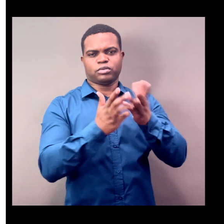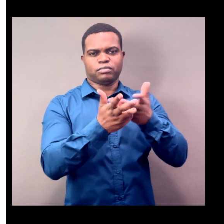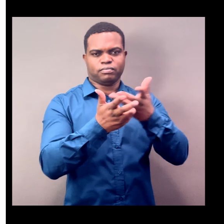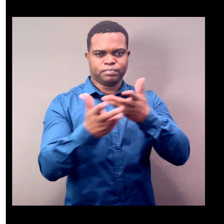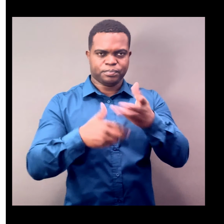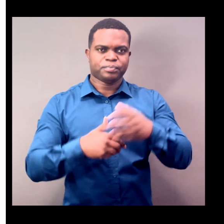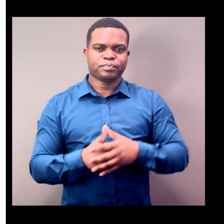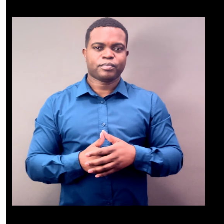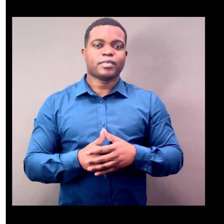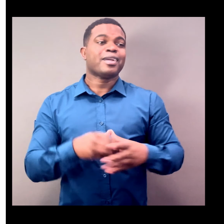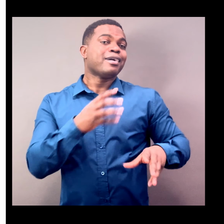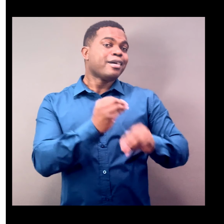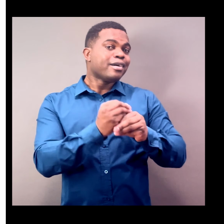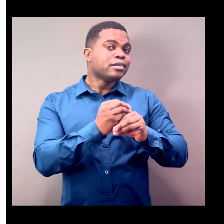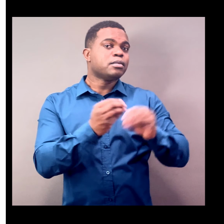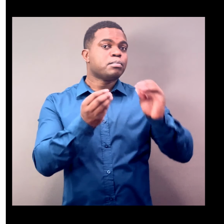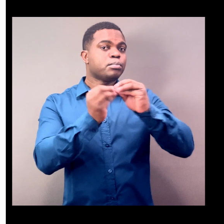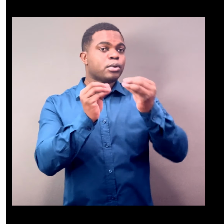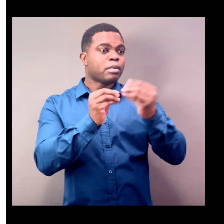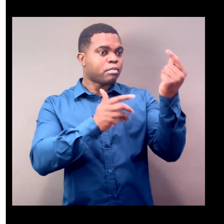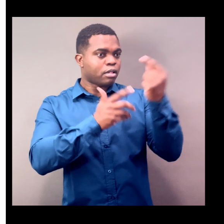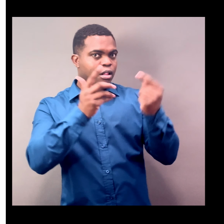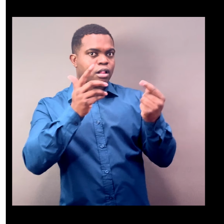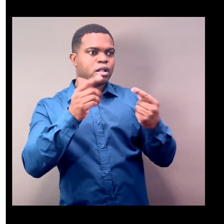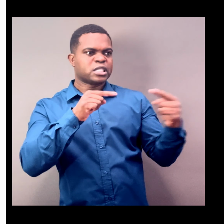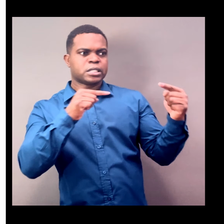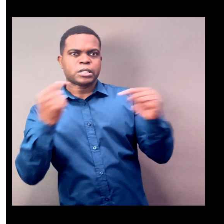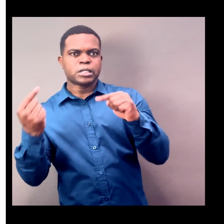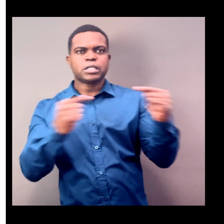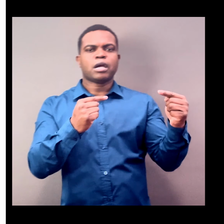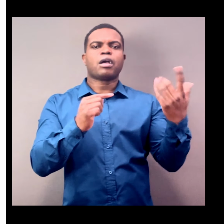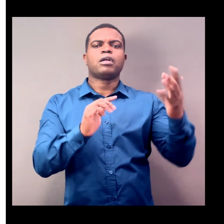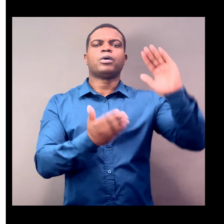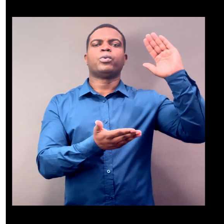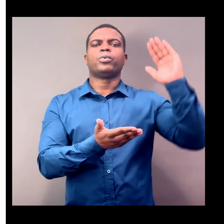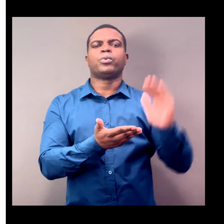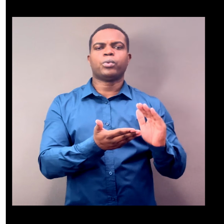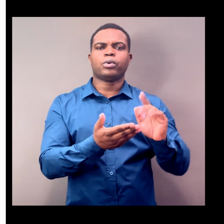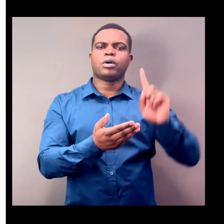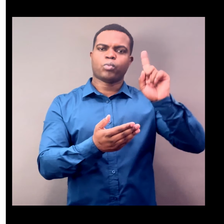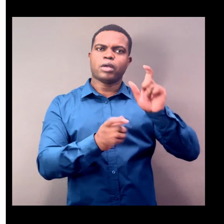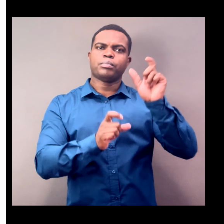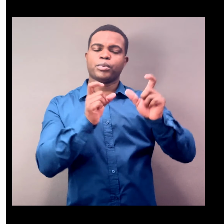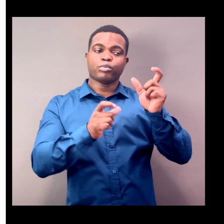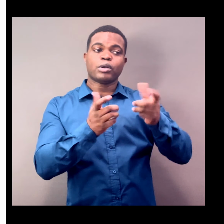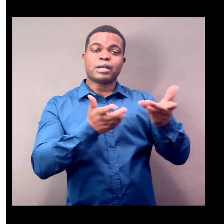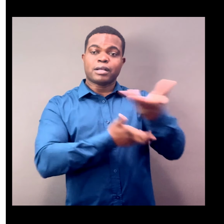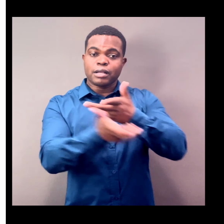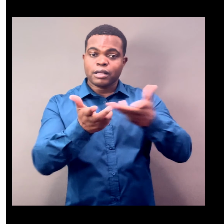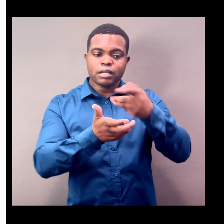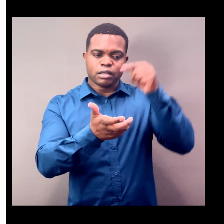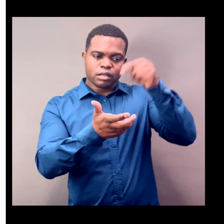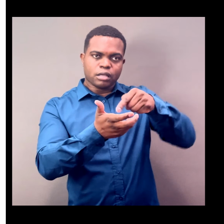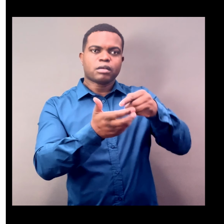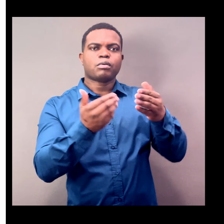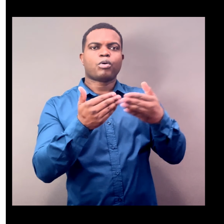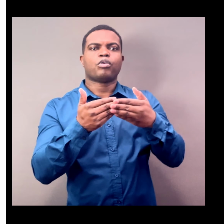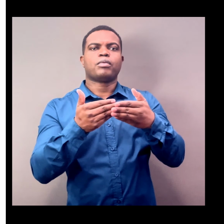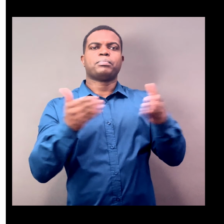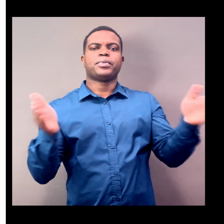that it reduces conflict and misunderstandings. So community engagement allows for